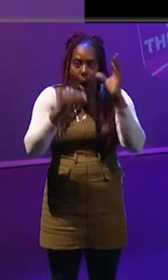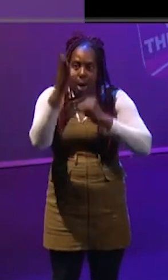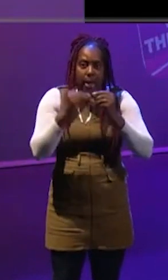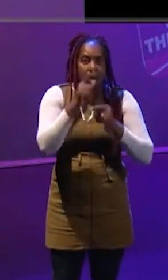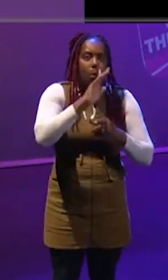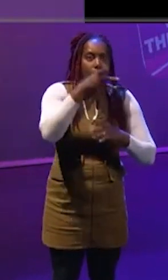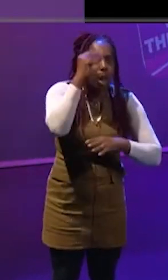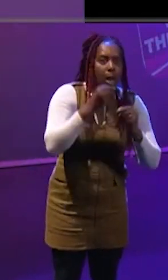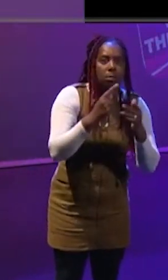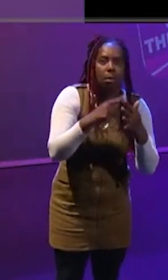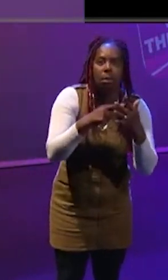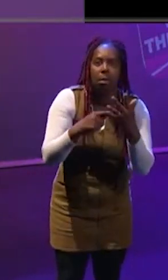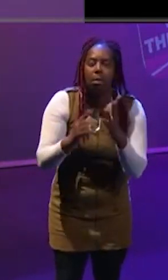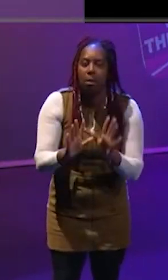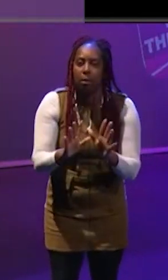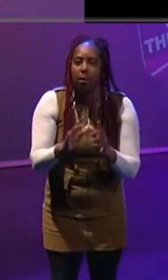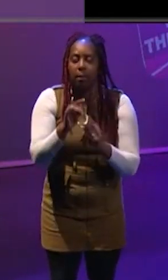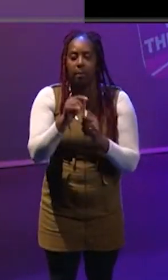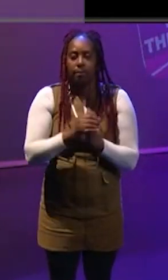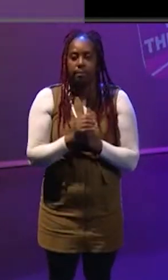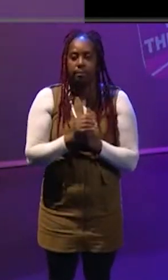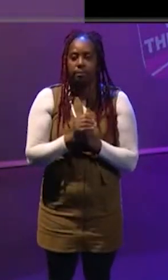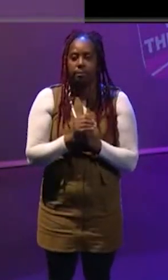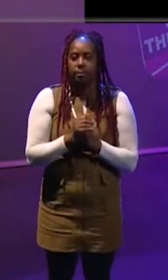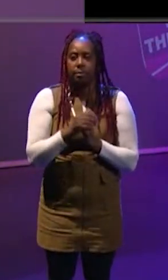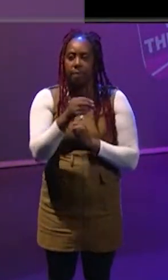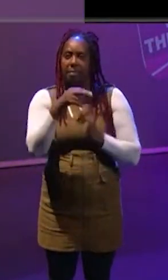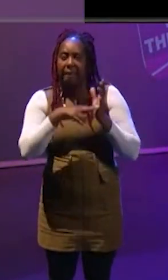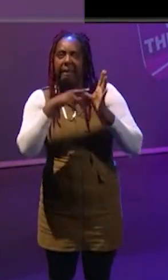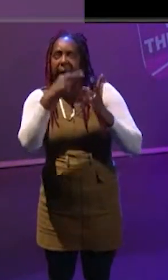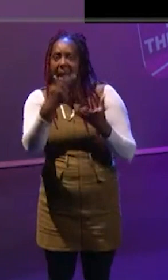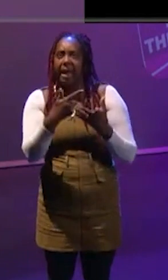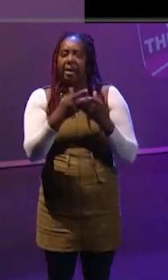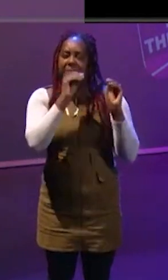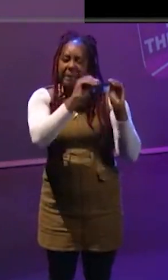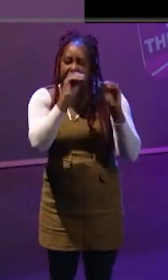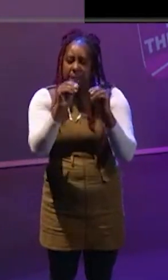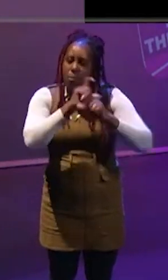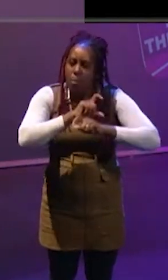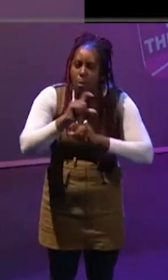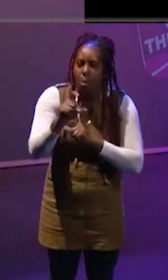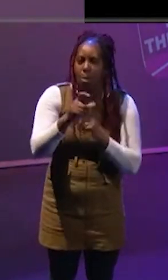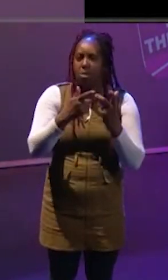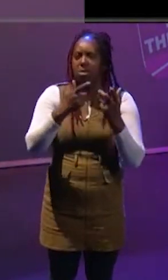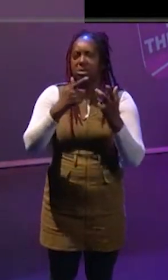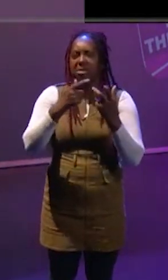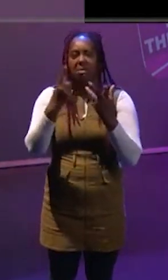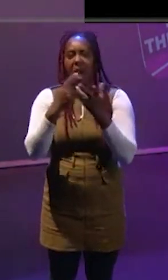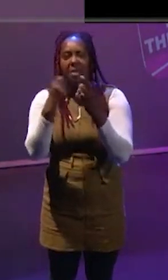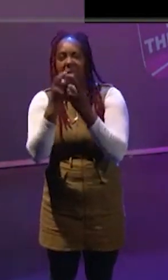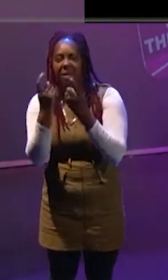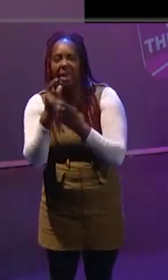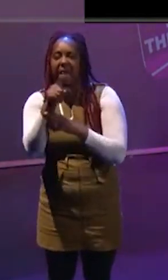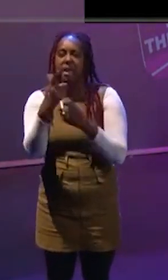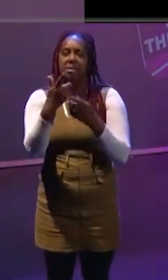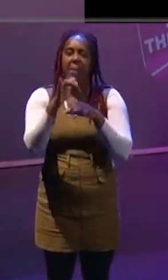really beneficial. What I will say is that I think MAs or educational courses or even some of these other things that we've spoken about, like China Play